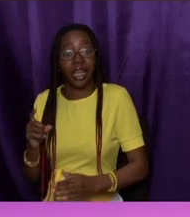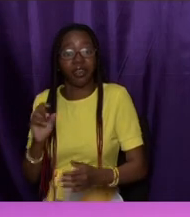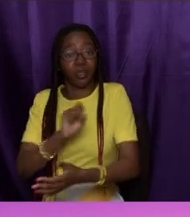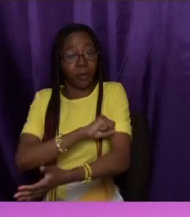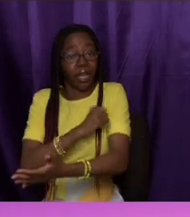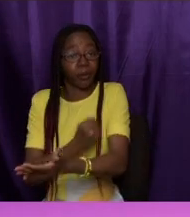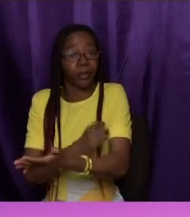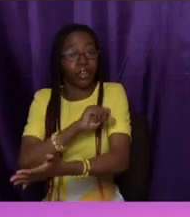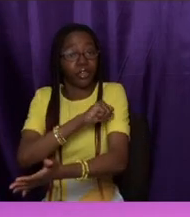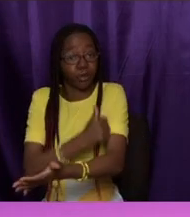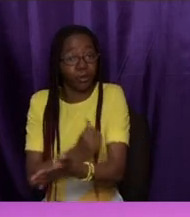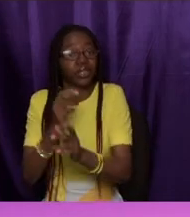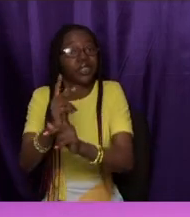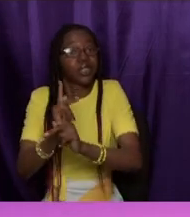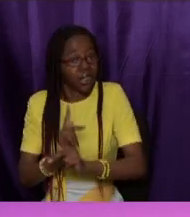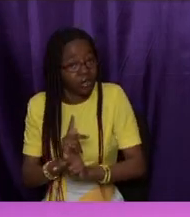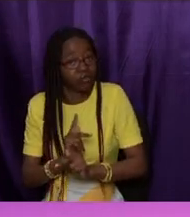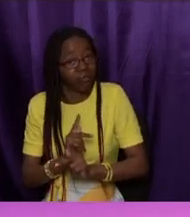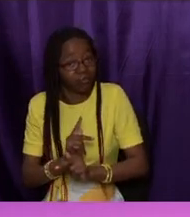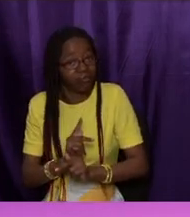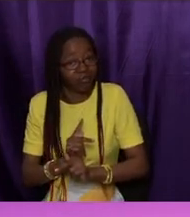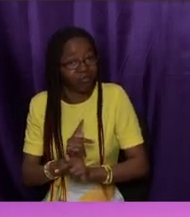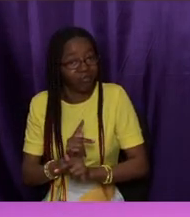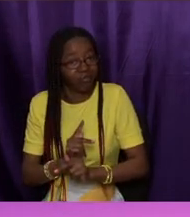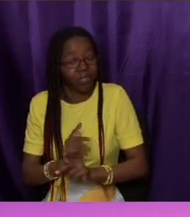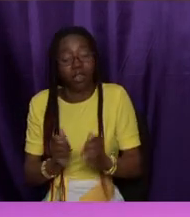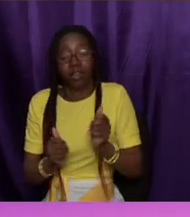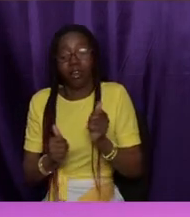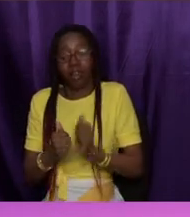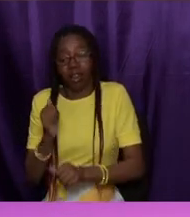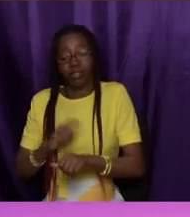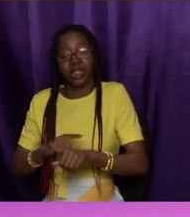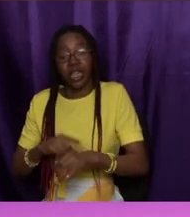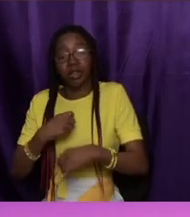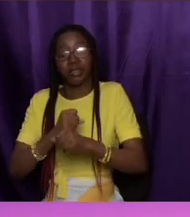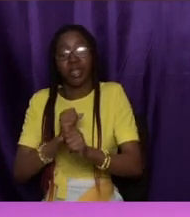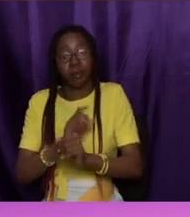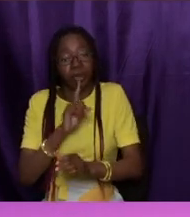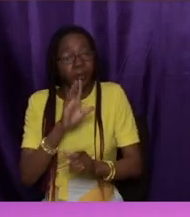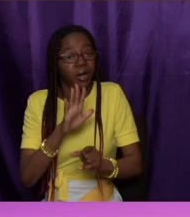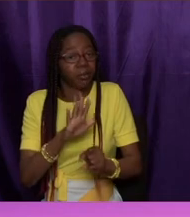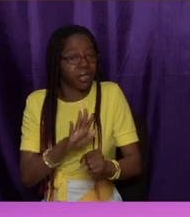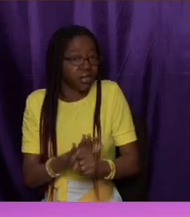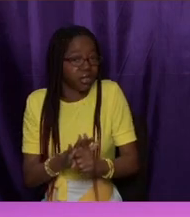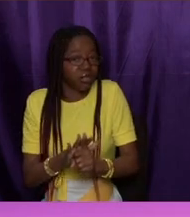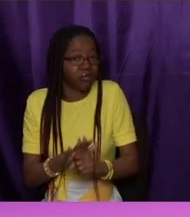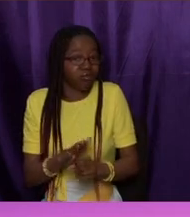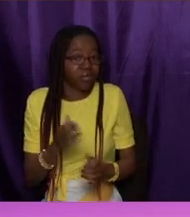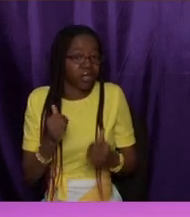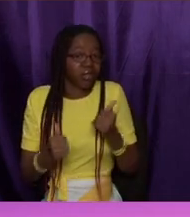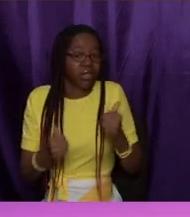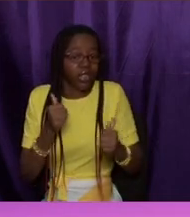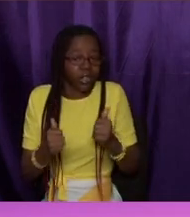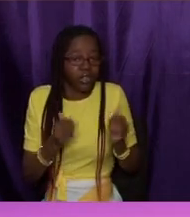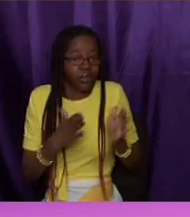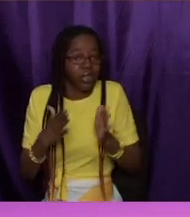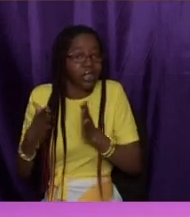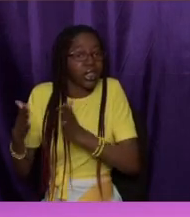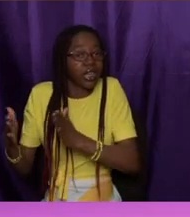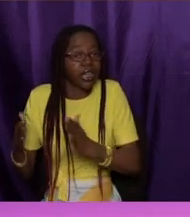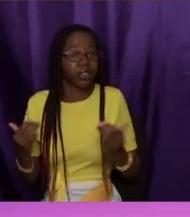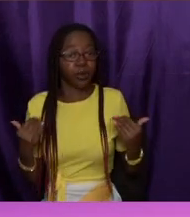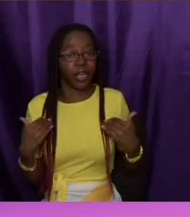and authority to keep. Often they make promises that they neither intend nor have